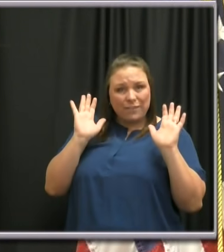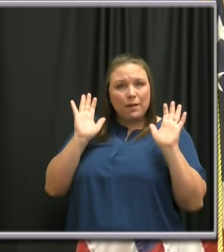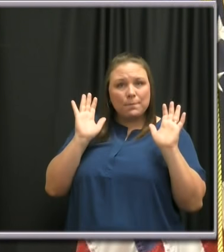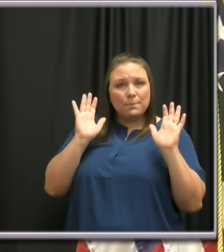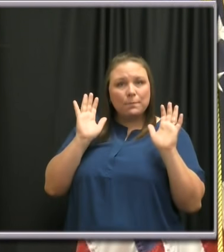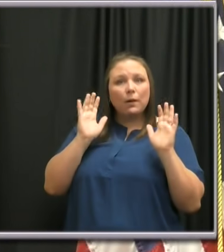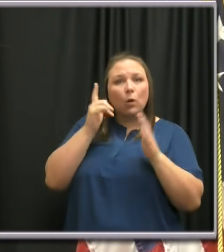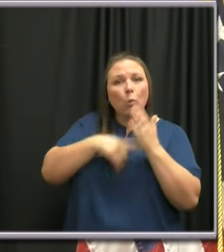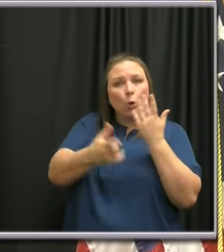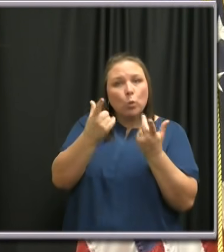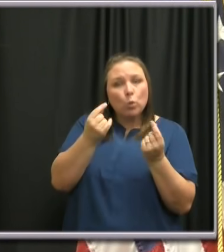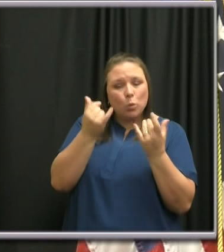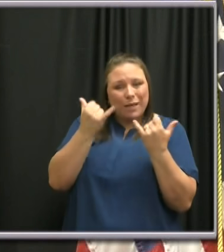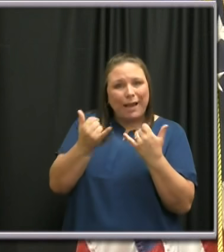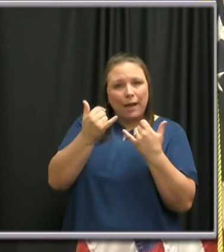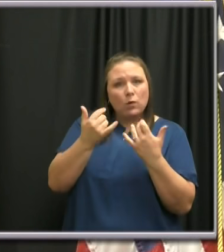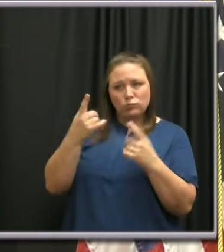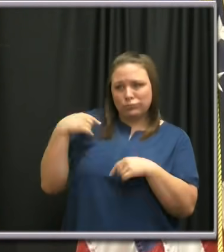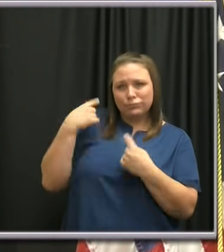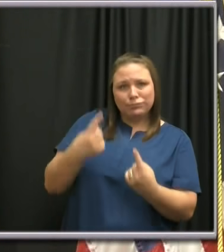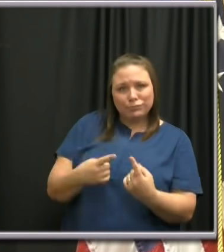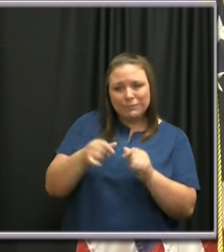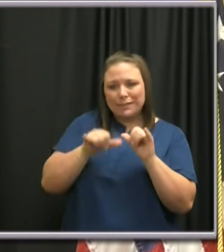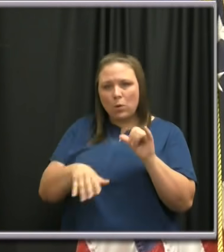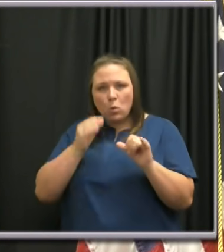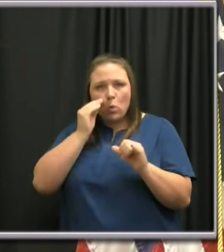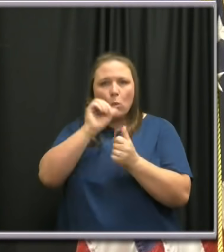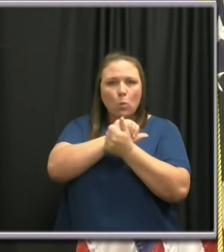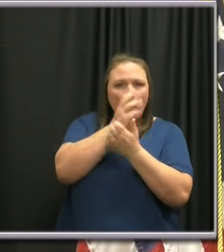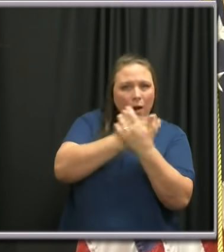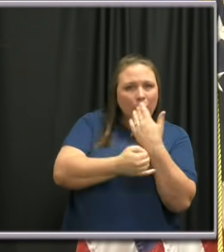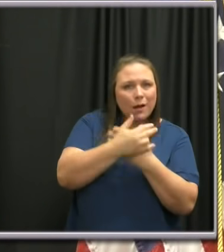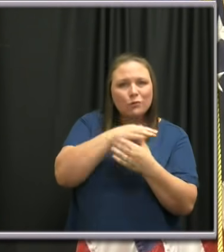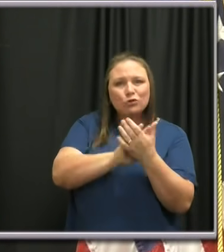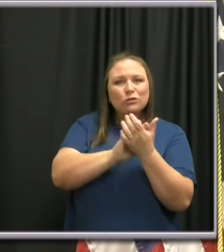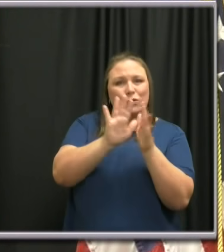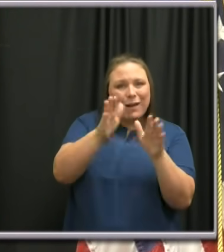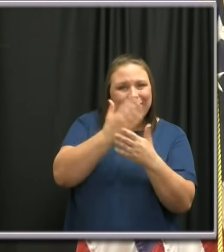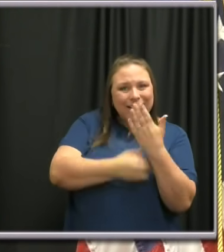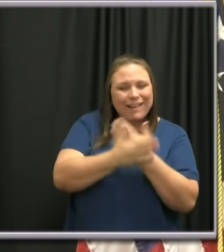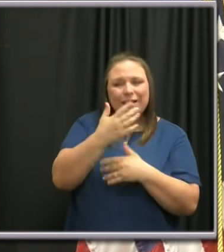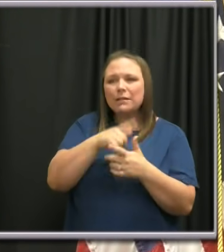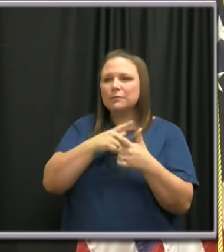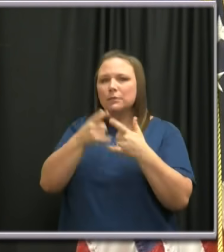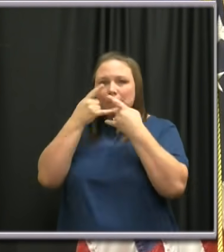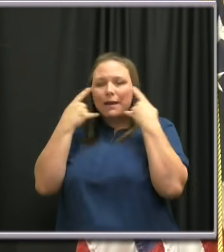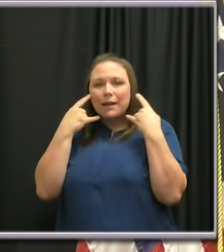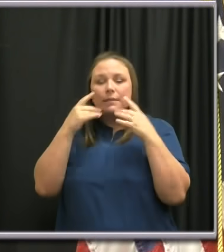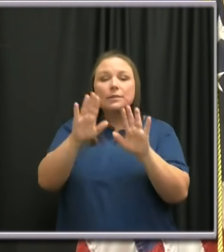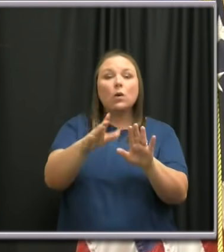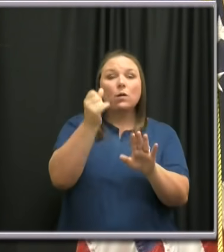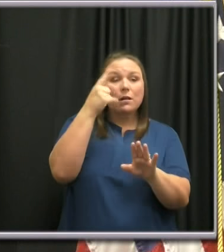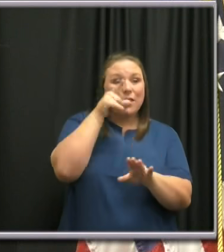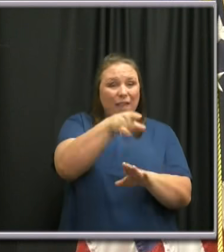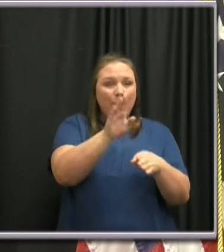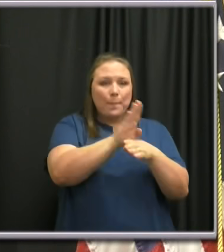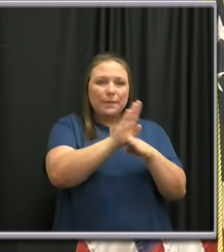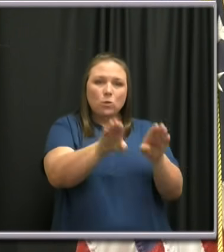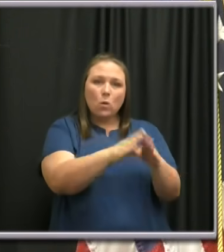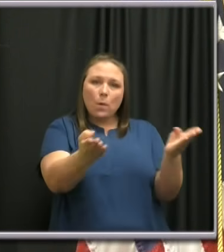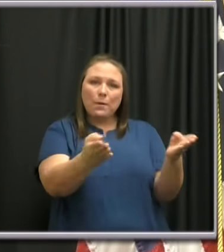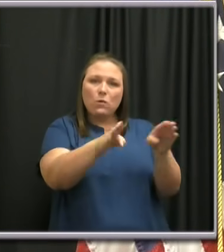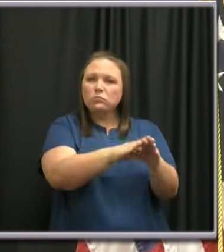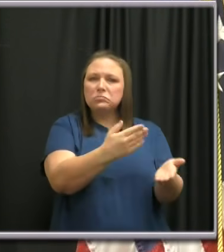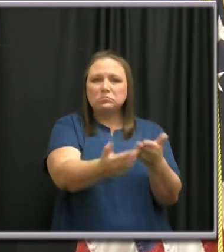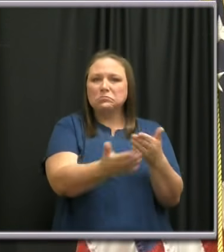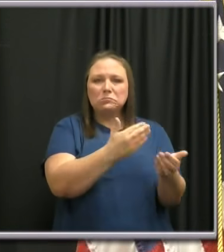that we've been doing as a community. So my advice is that regardless whether or not business open or stay closed,